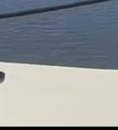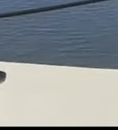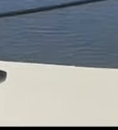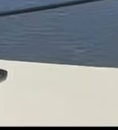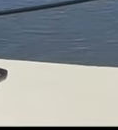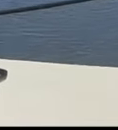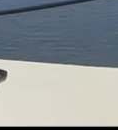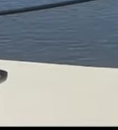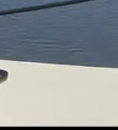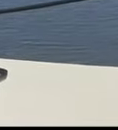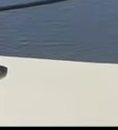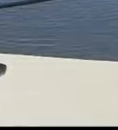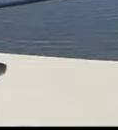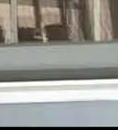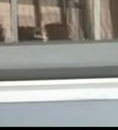Wheelchair America